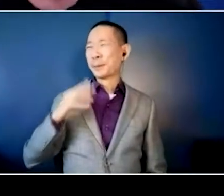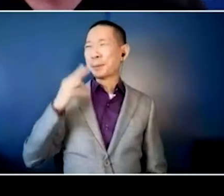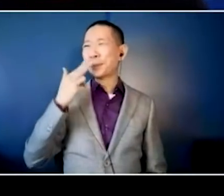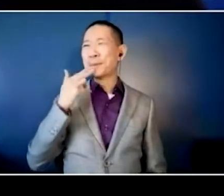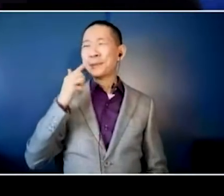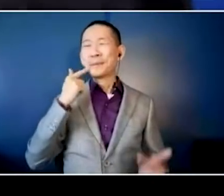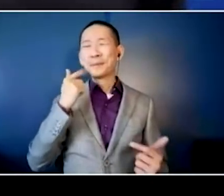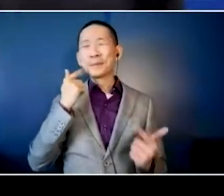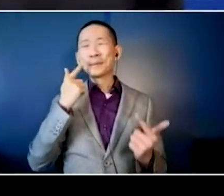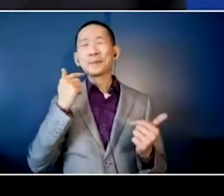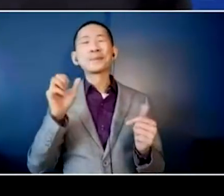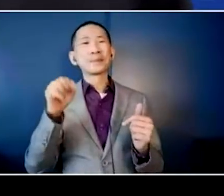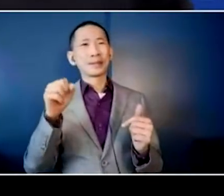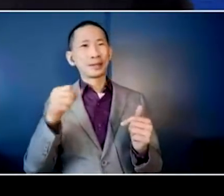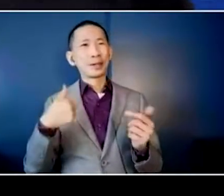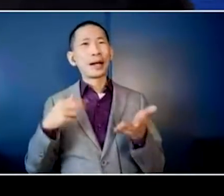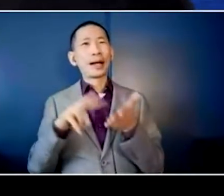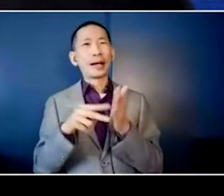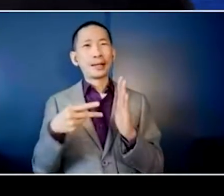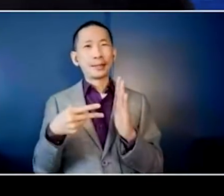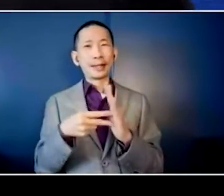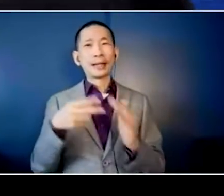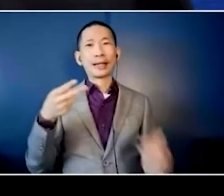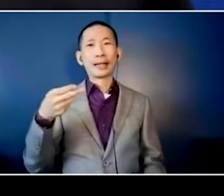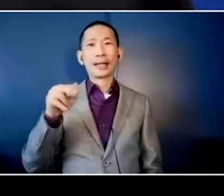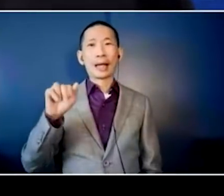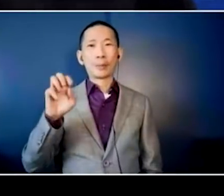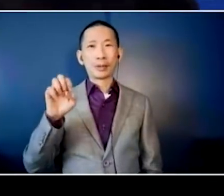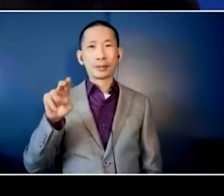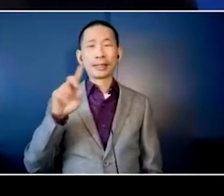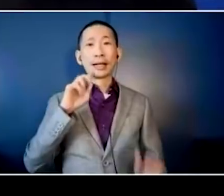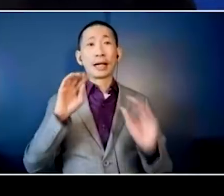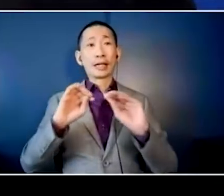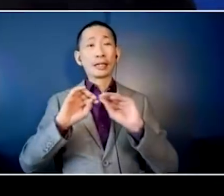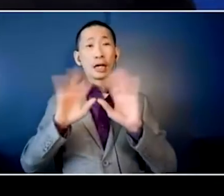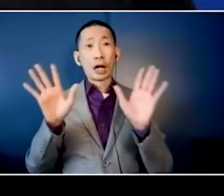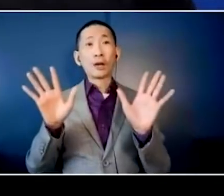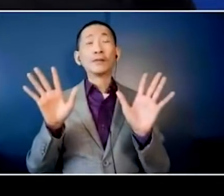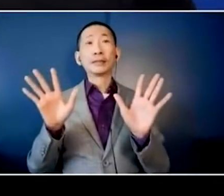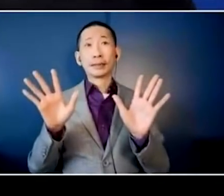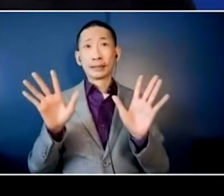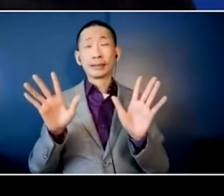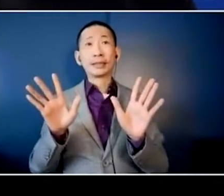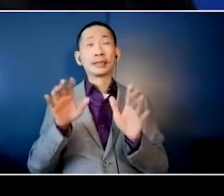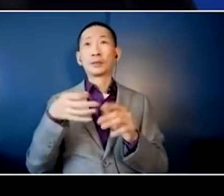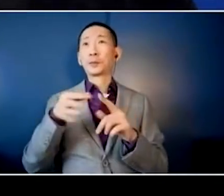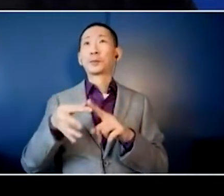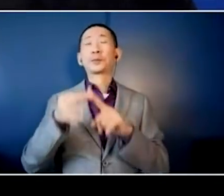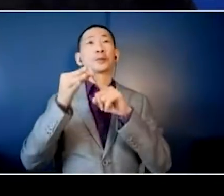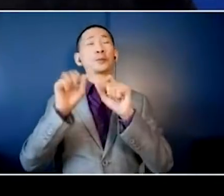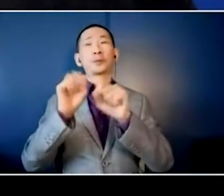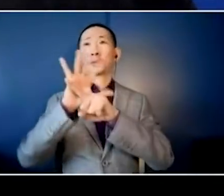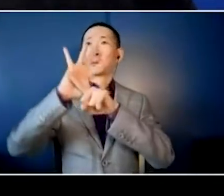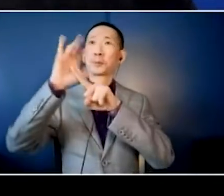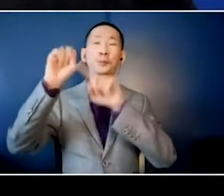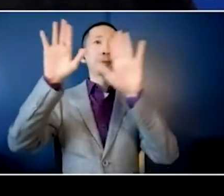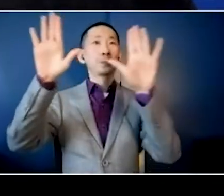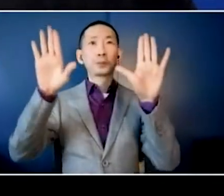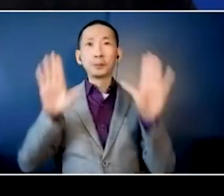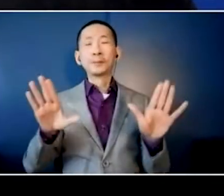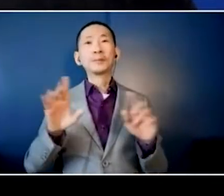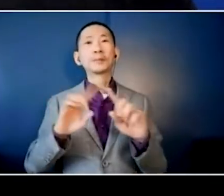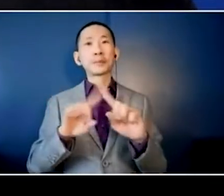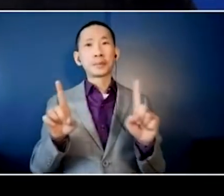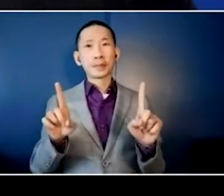Yeah. So, I mean, Hamilton is obviously a unique in its magnificence, but